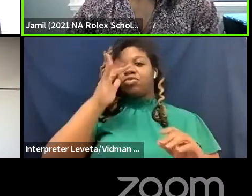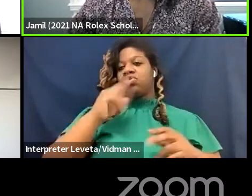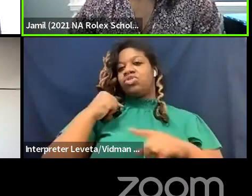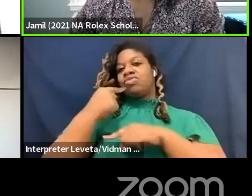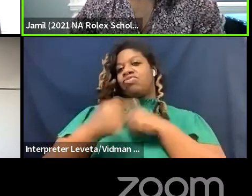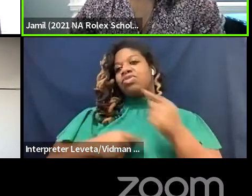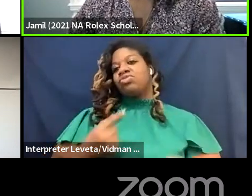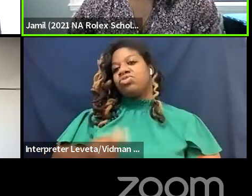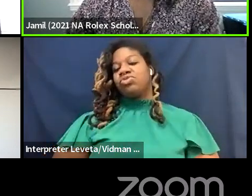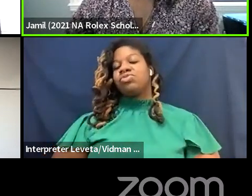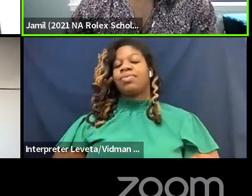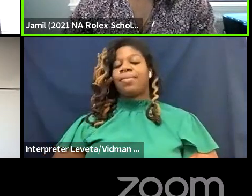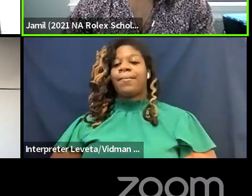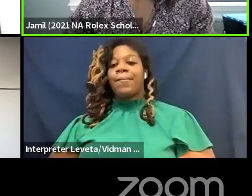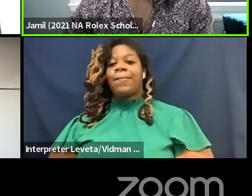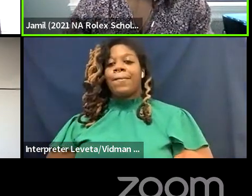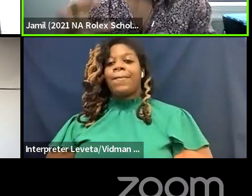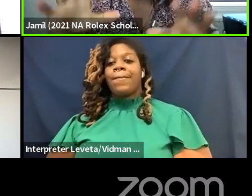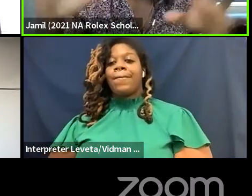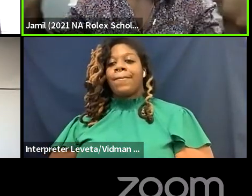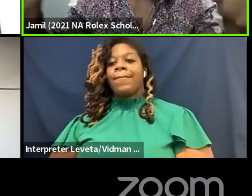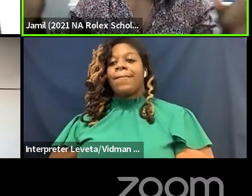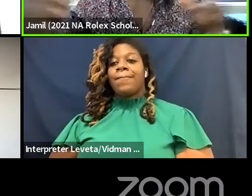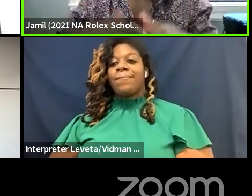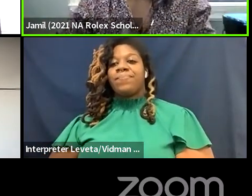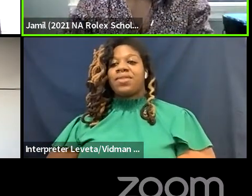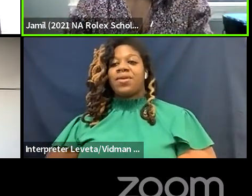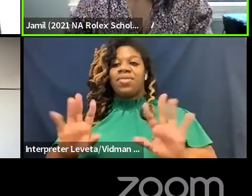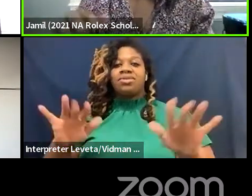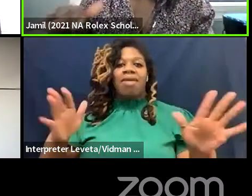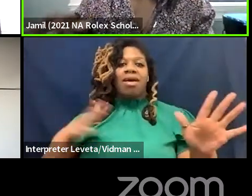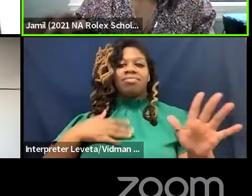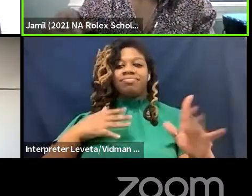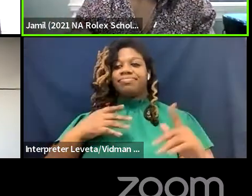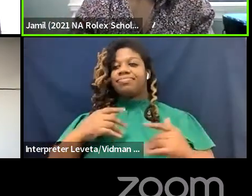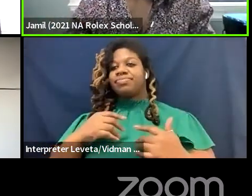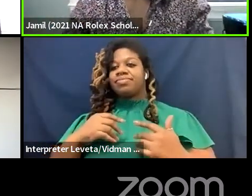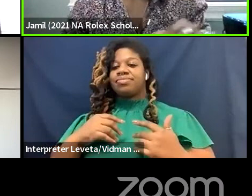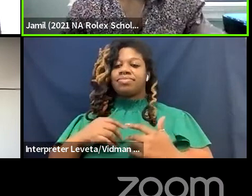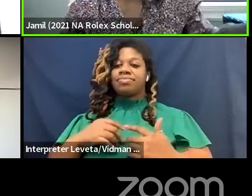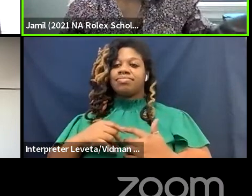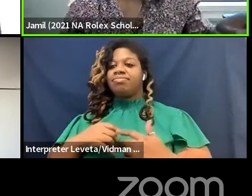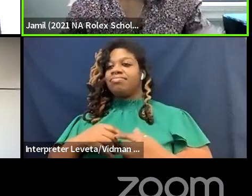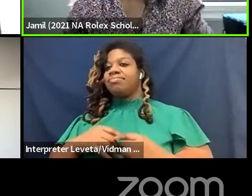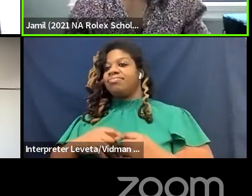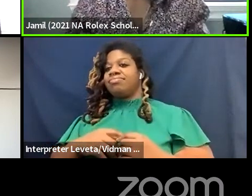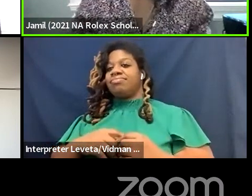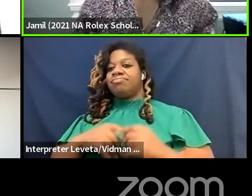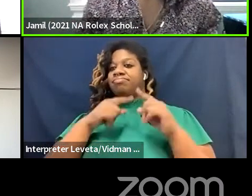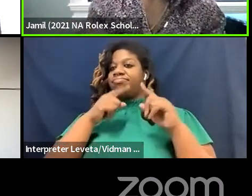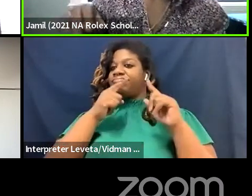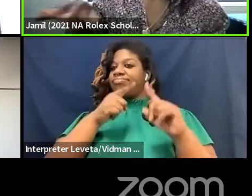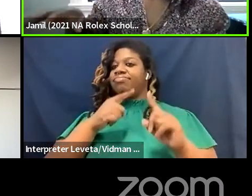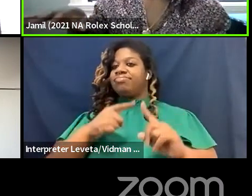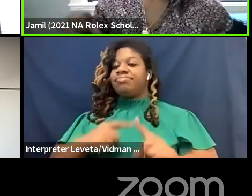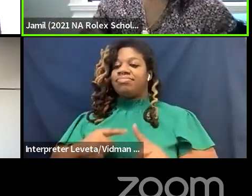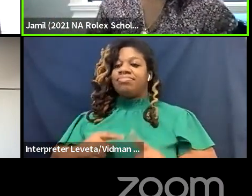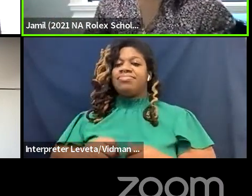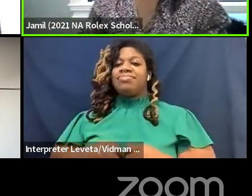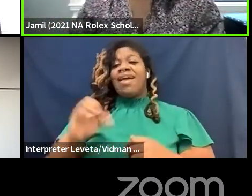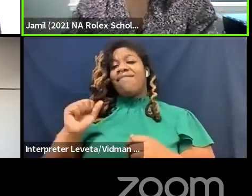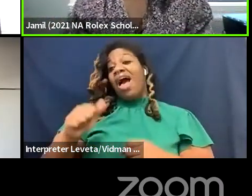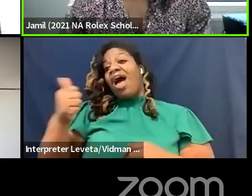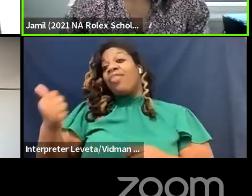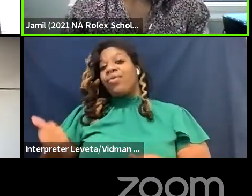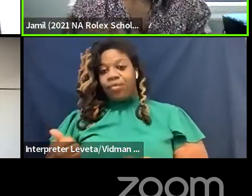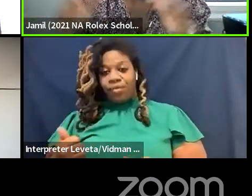in my skills. So those are kind of like the main ones. There's some side ones like photography and